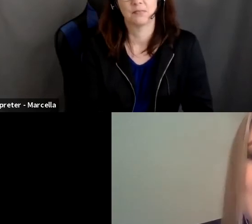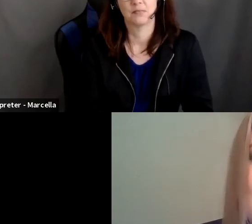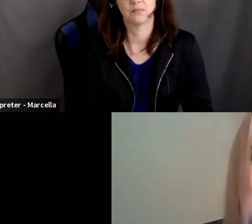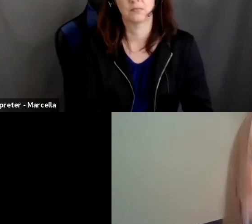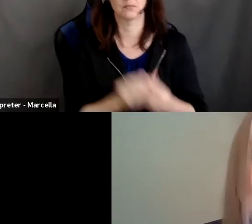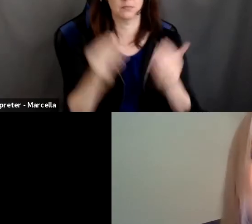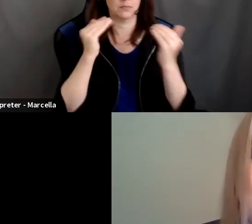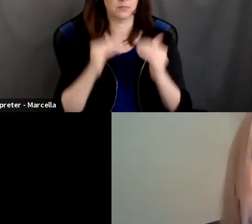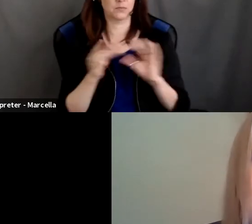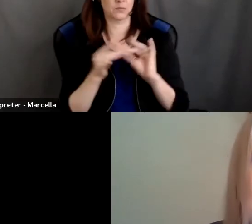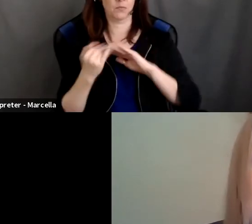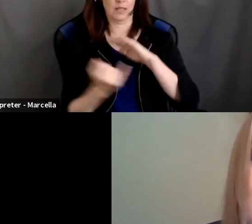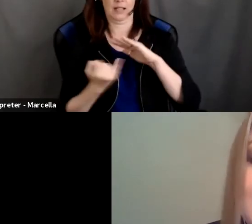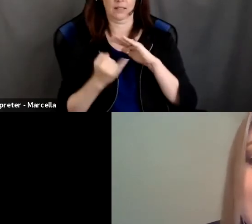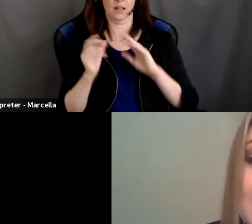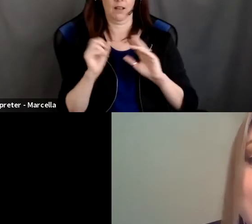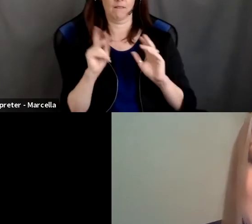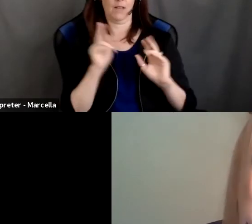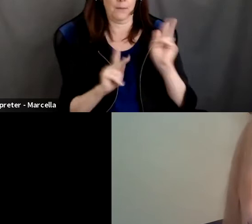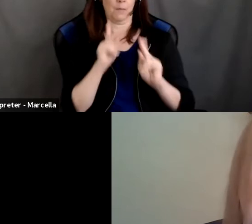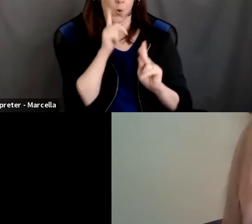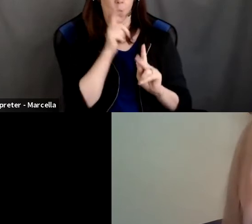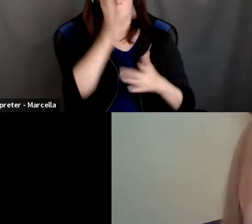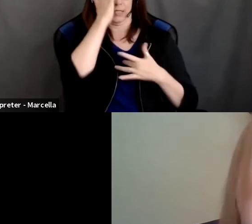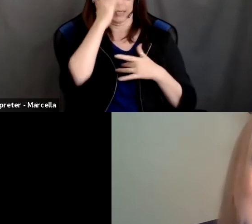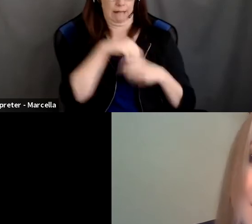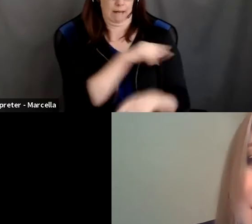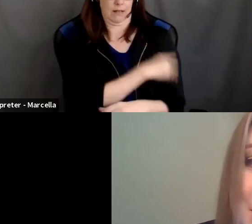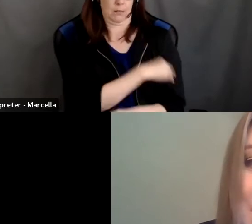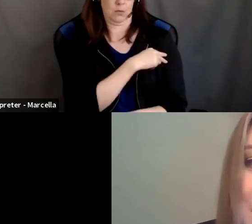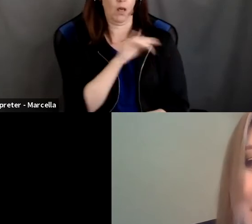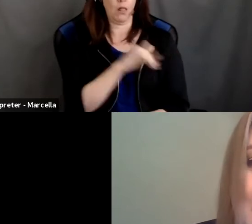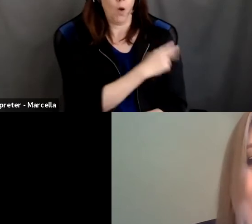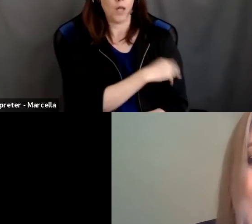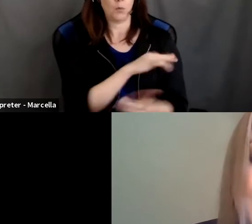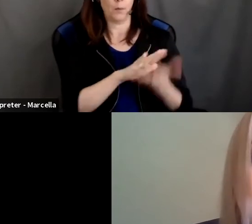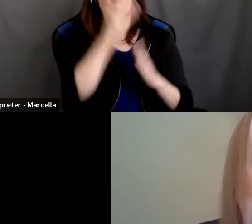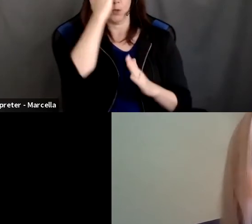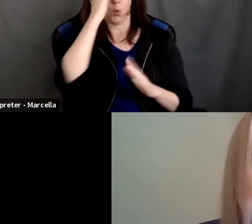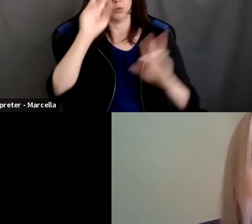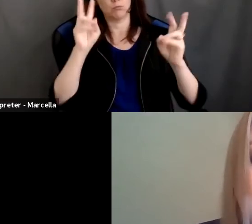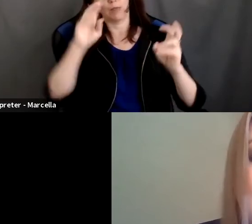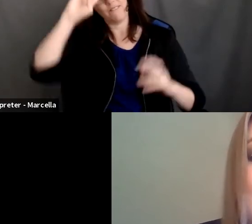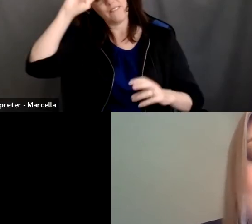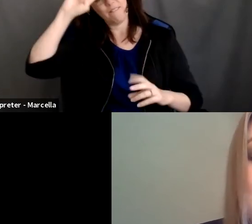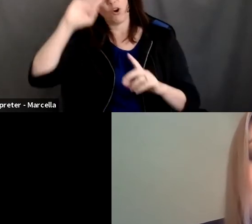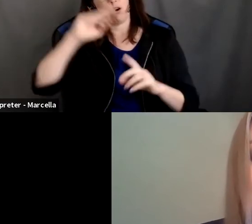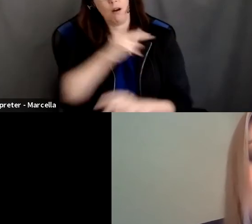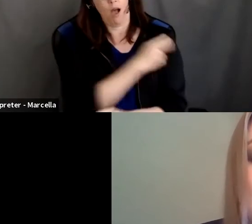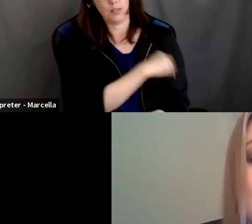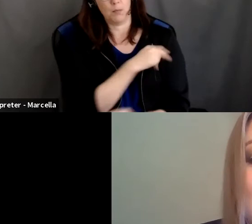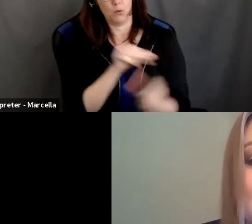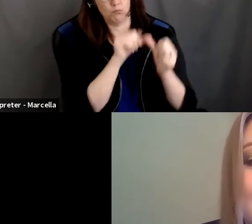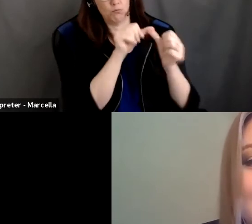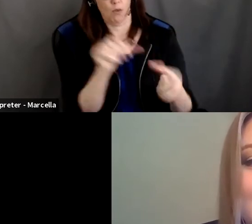Next, we talk about the isolation of people who were sick in plague hospitals. These hospitals became known as fever hospitals and remained in use until